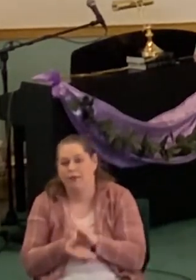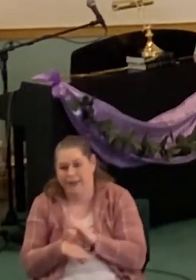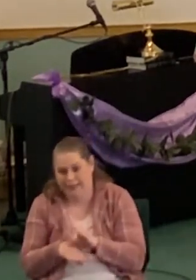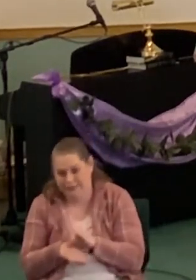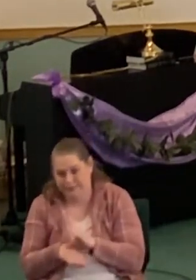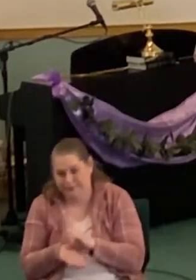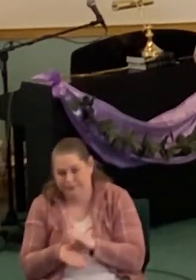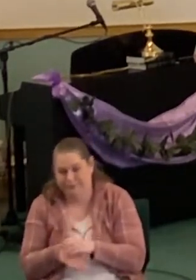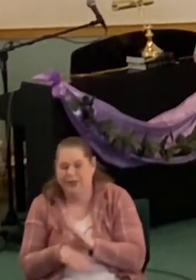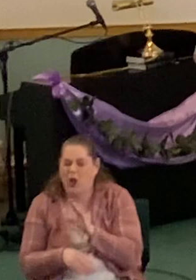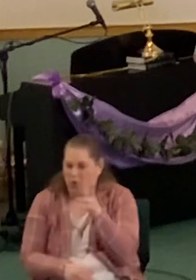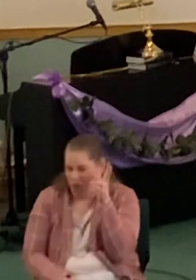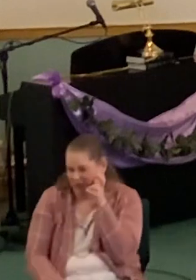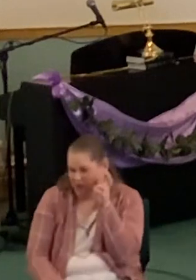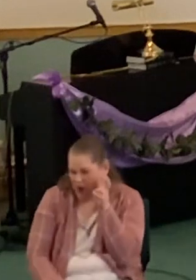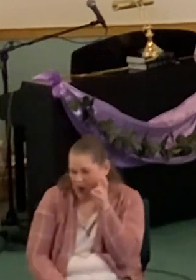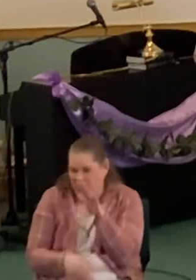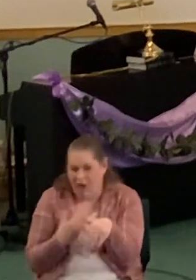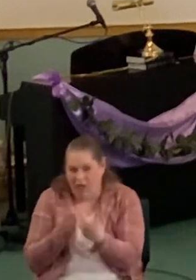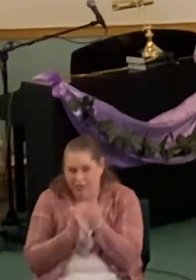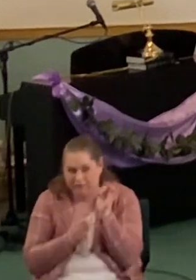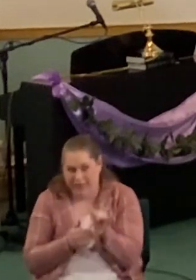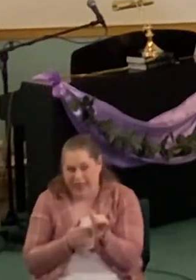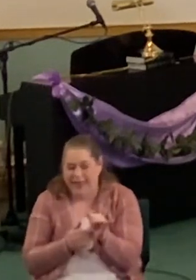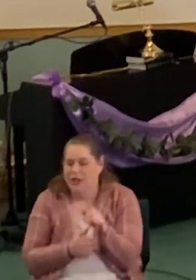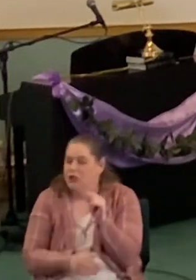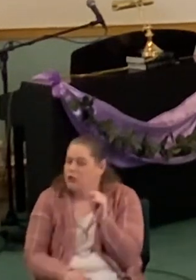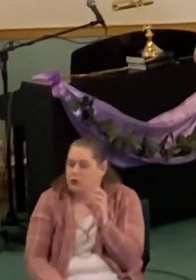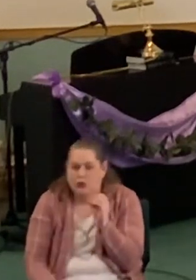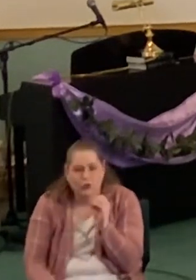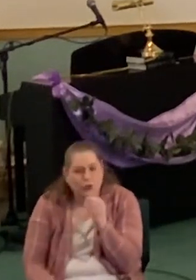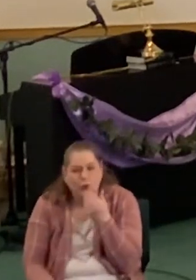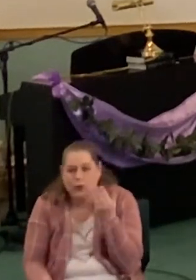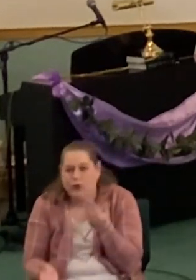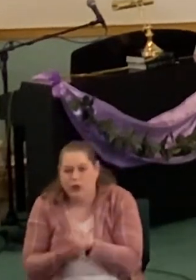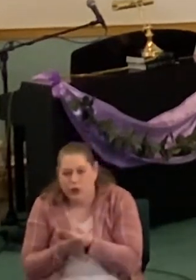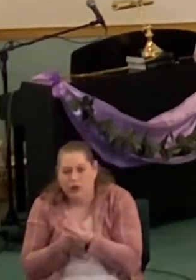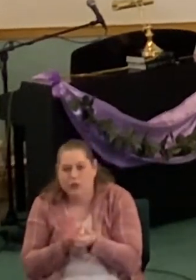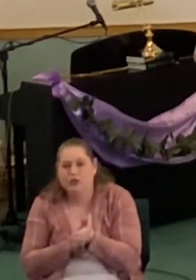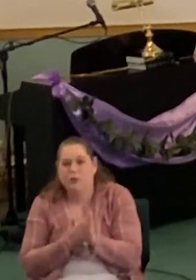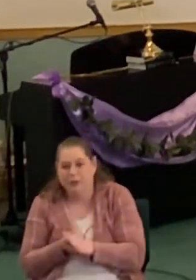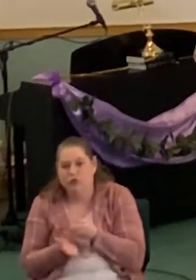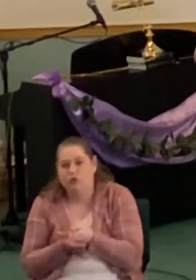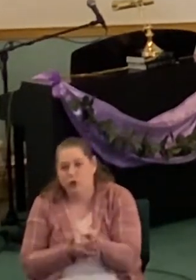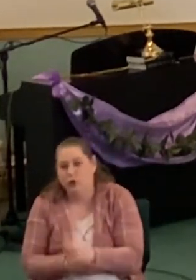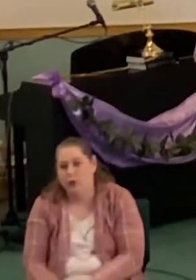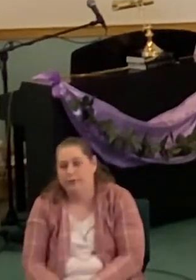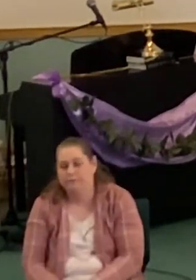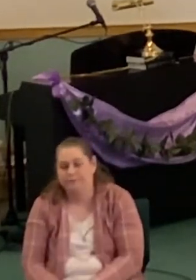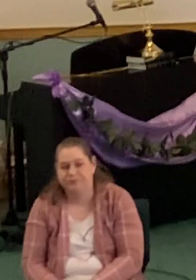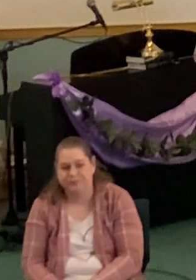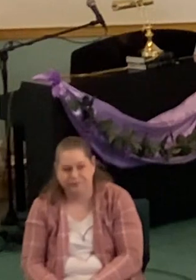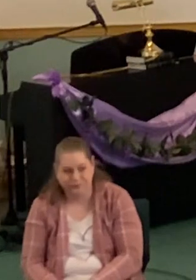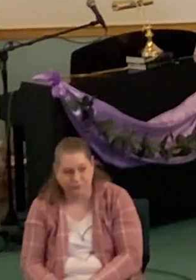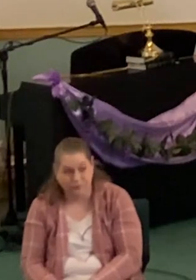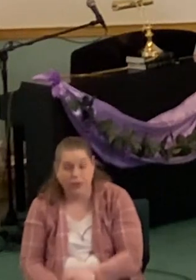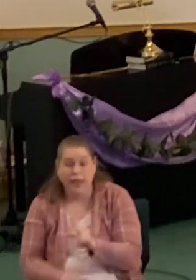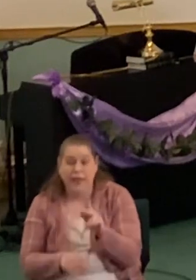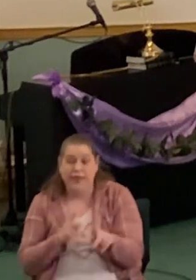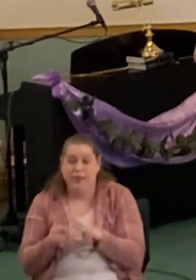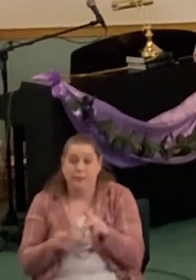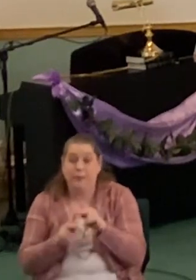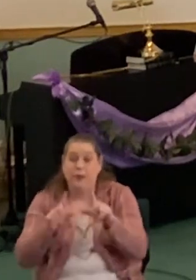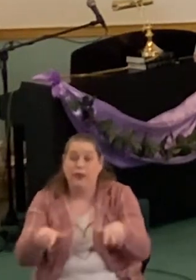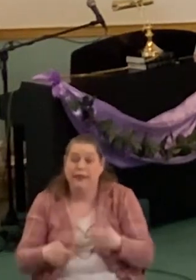We've all heard those statements or those pieces of news that sounds too good to be true. Well, the people living in the nation